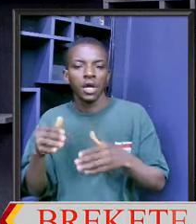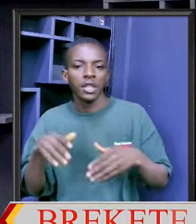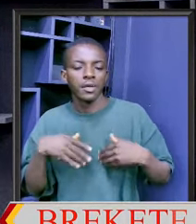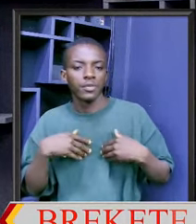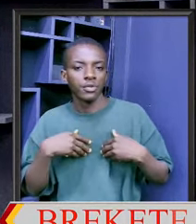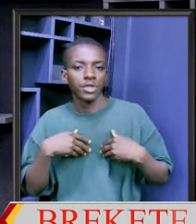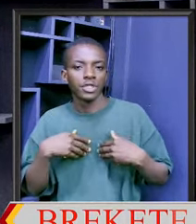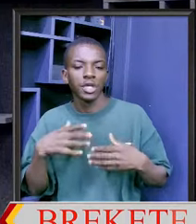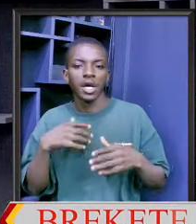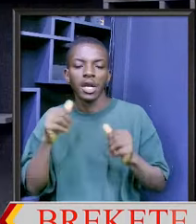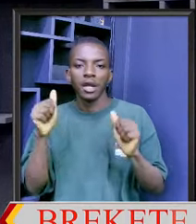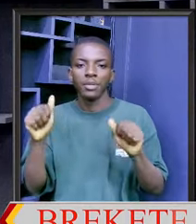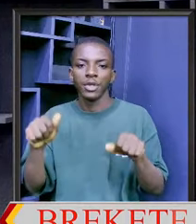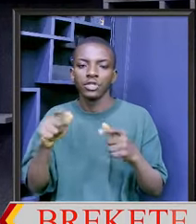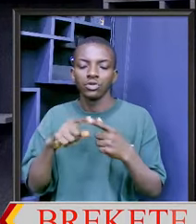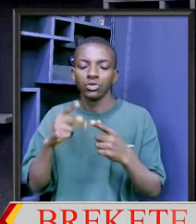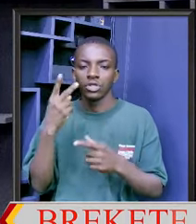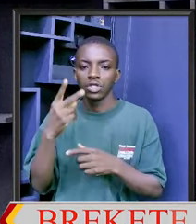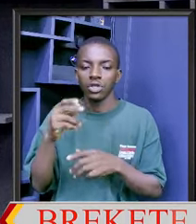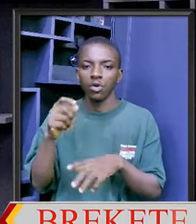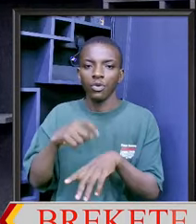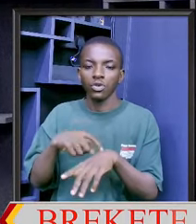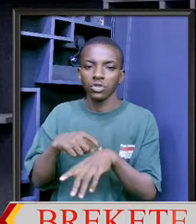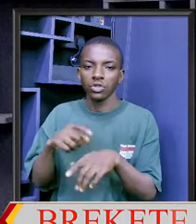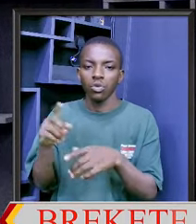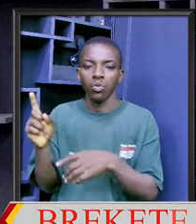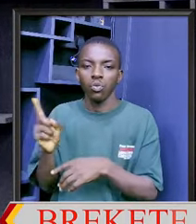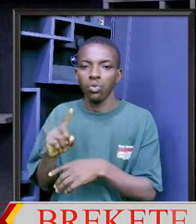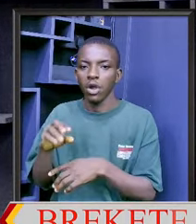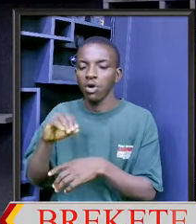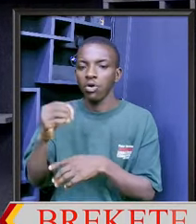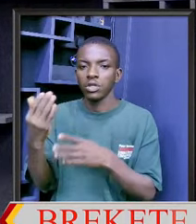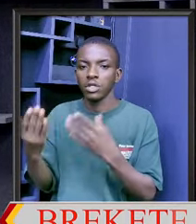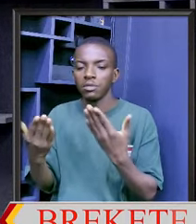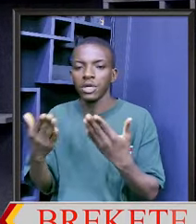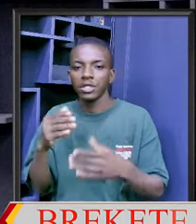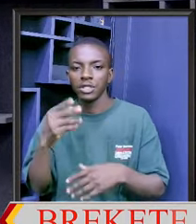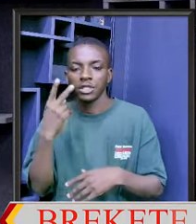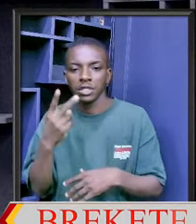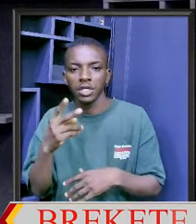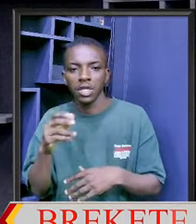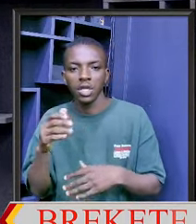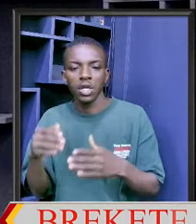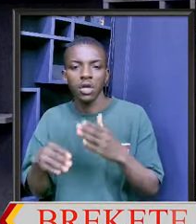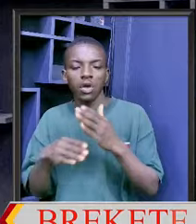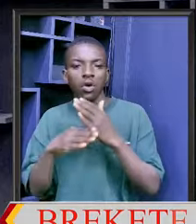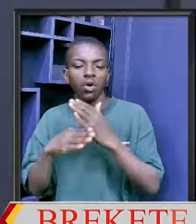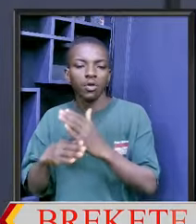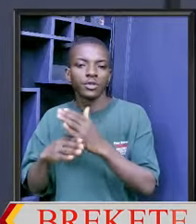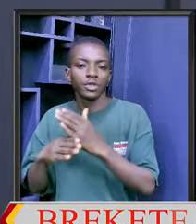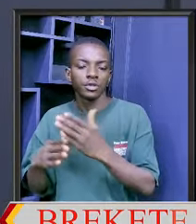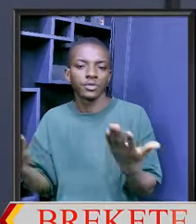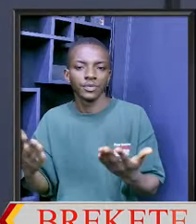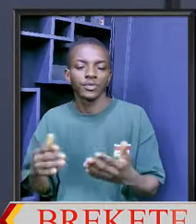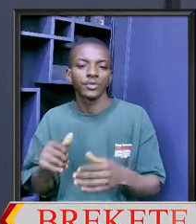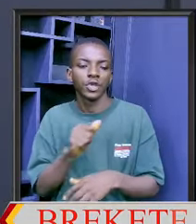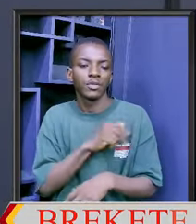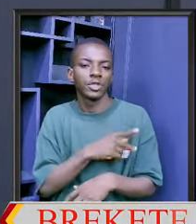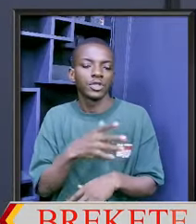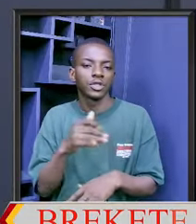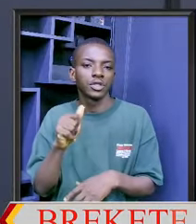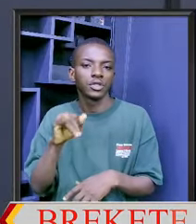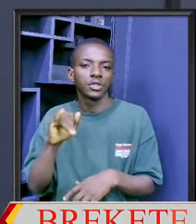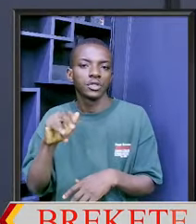adaptability, and ability to see opportunities where others might see obstacles. Thank you. Let's